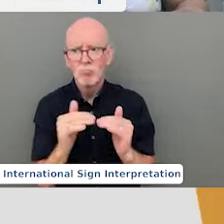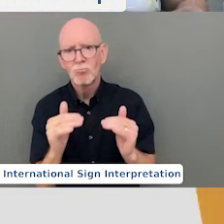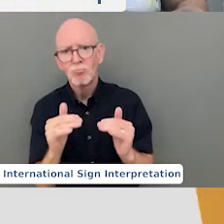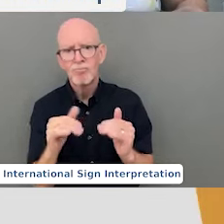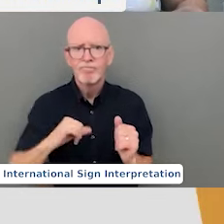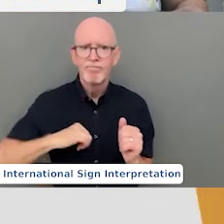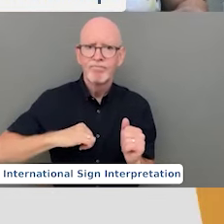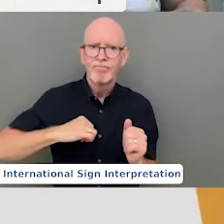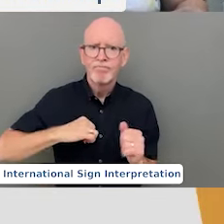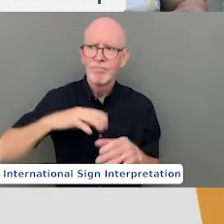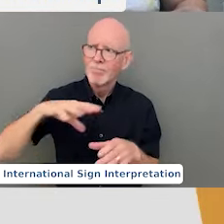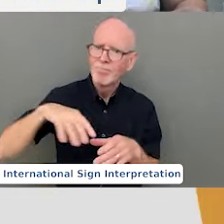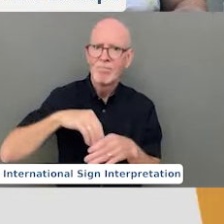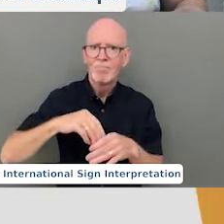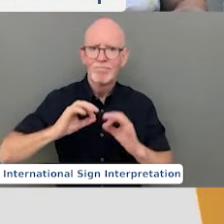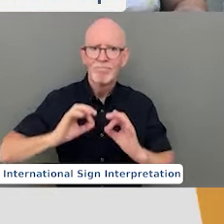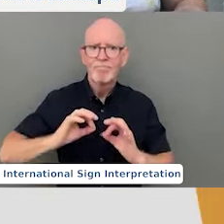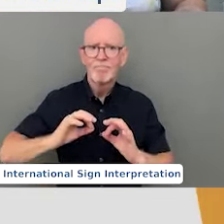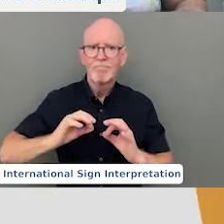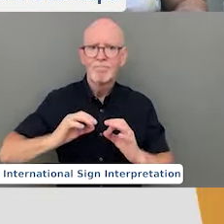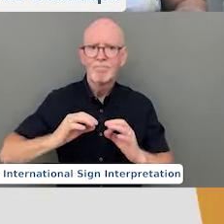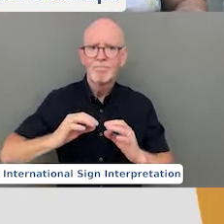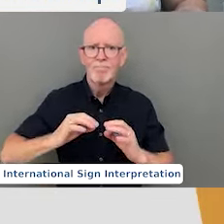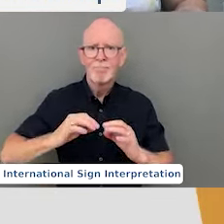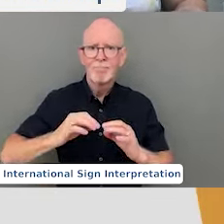is not charity. It's